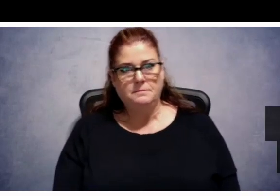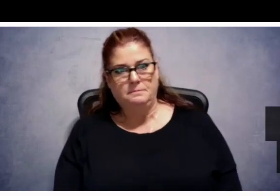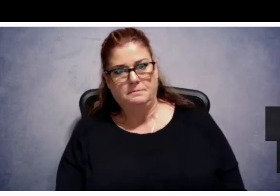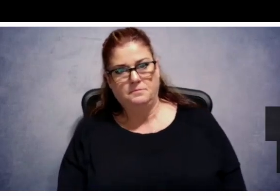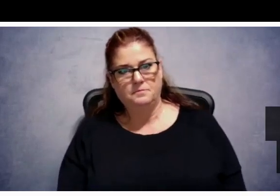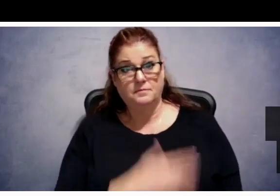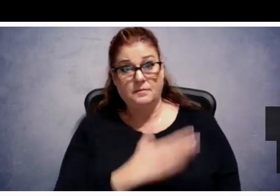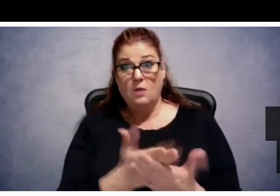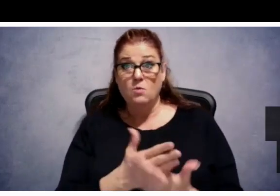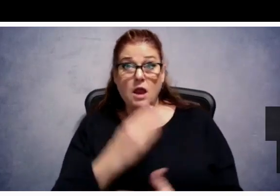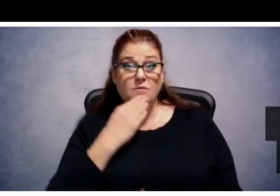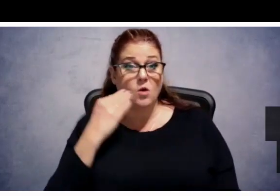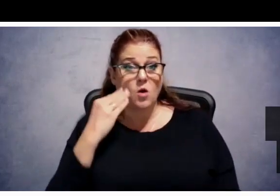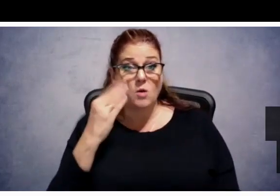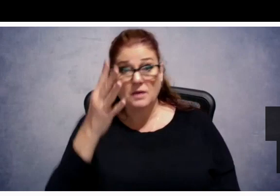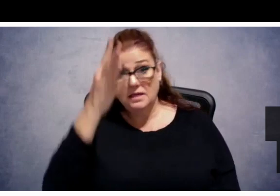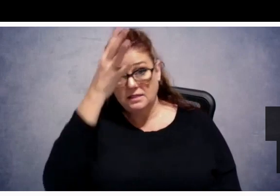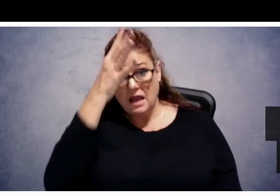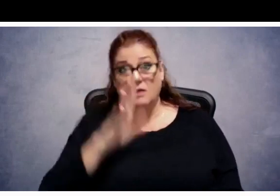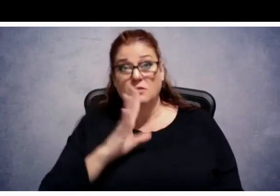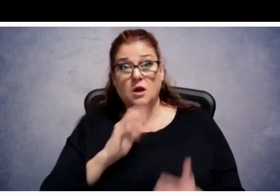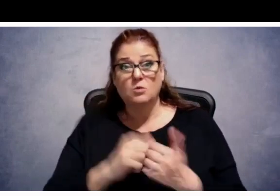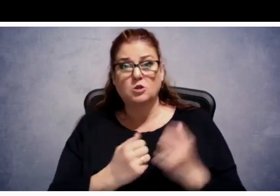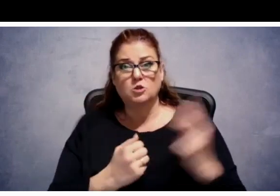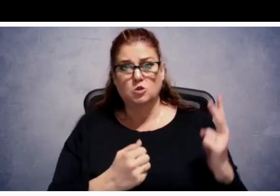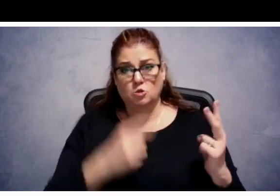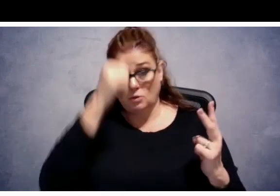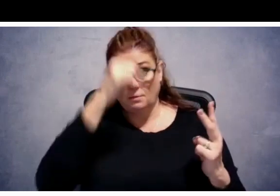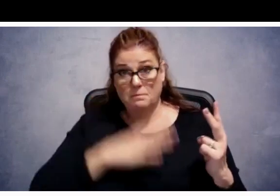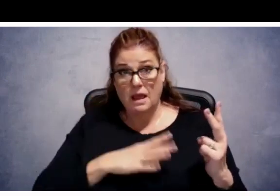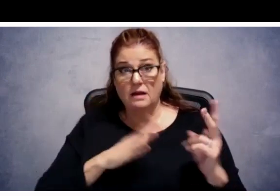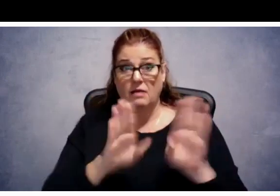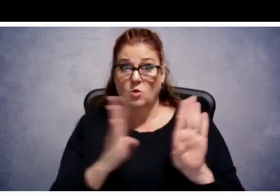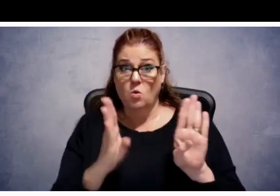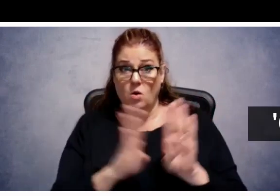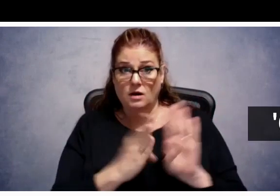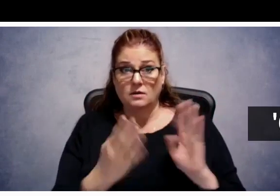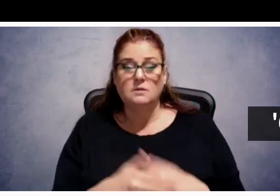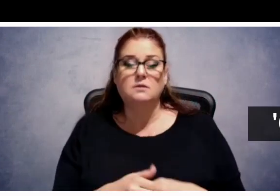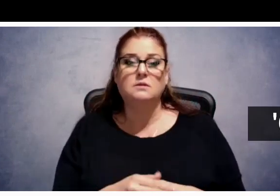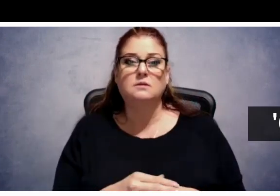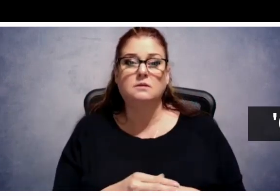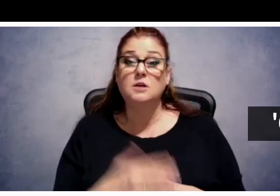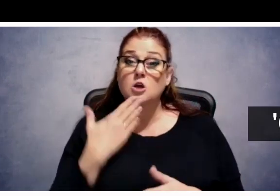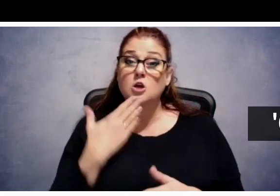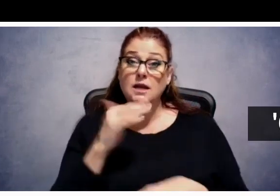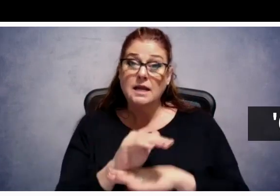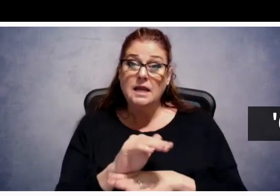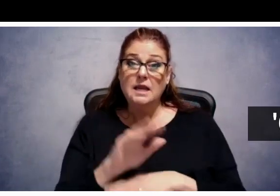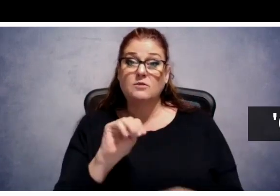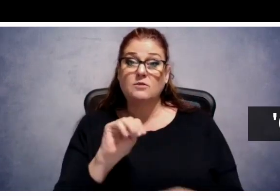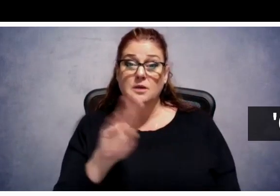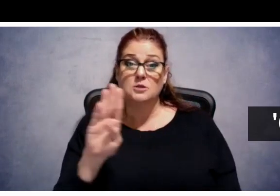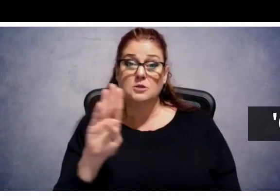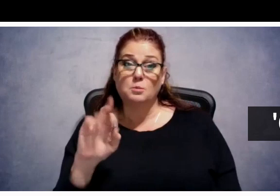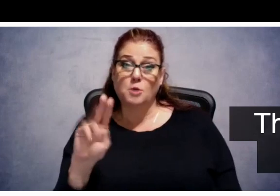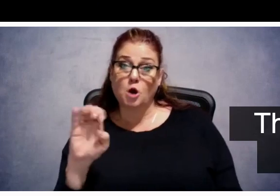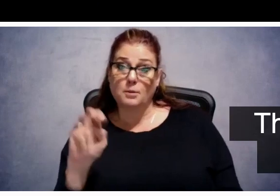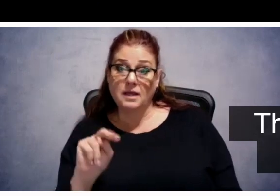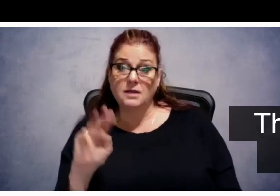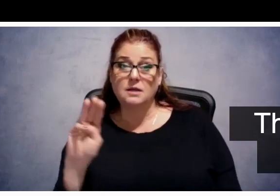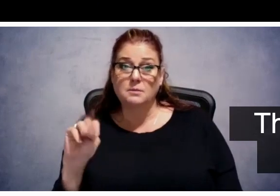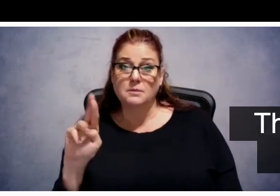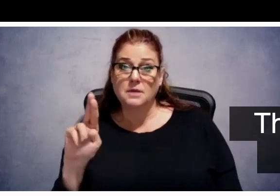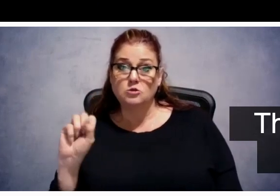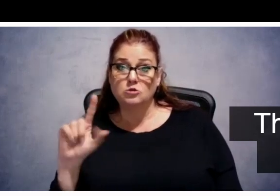When I got home, Daddy was talking to two men at the door. "Good evening, Mr. Berman, Mr. Stern."